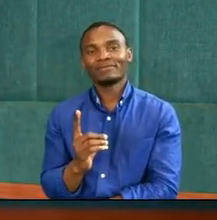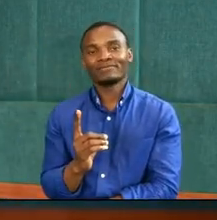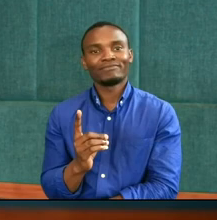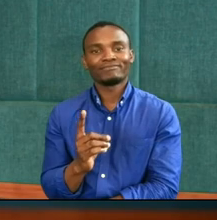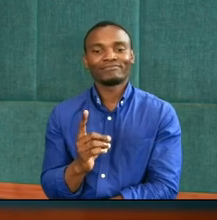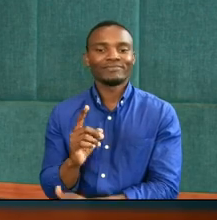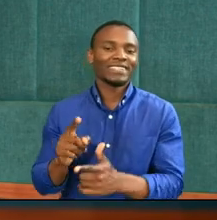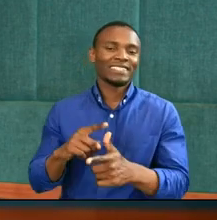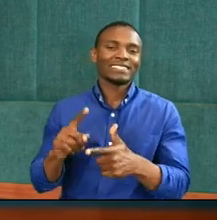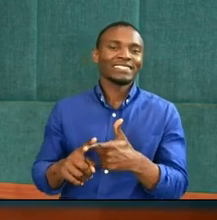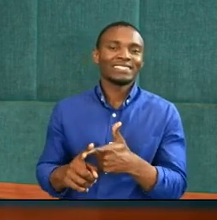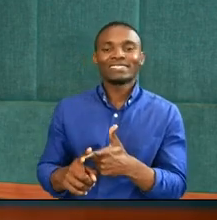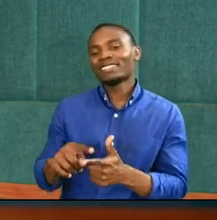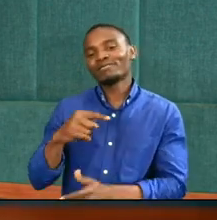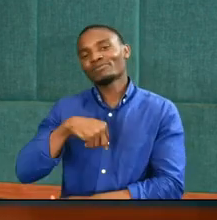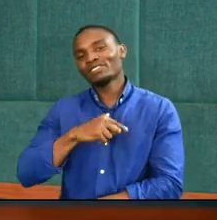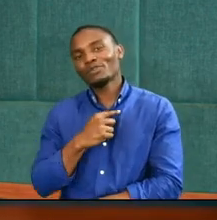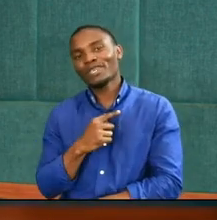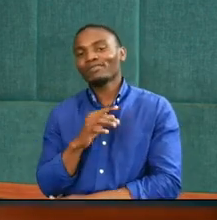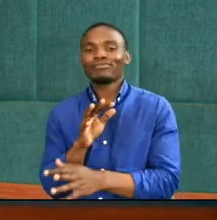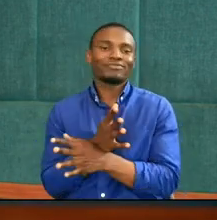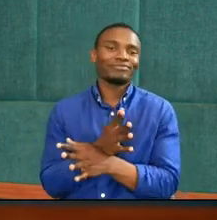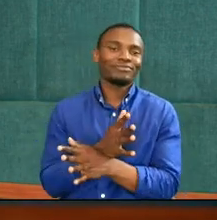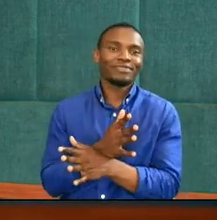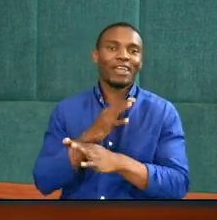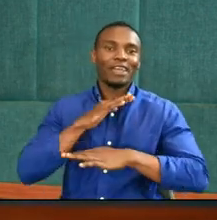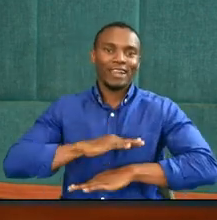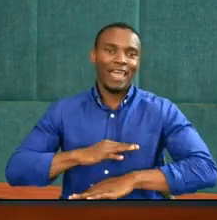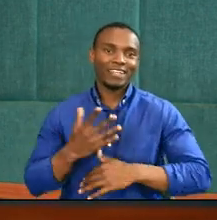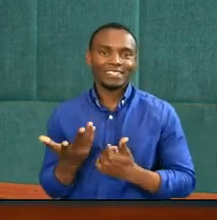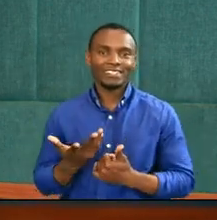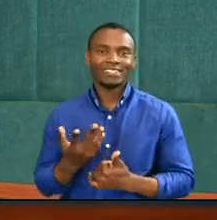watch when we have time to watch.